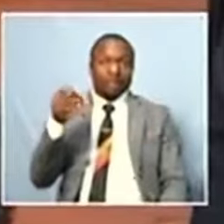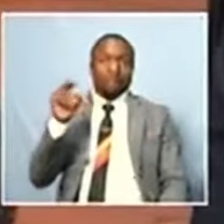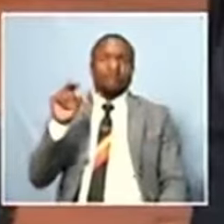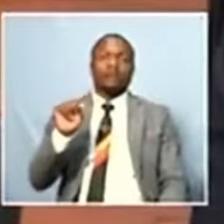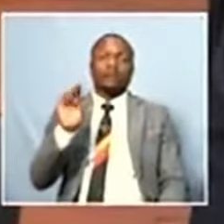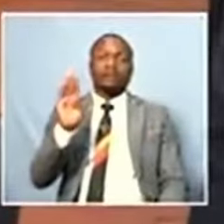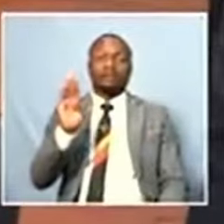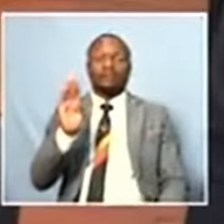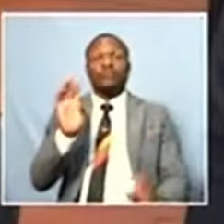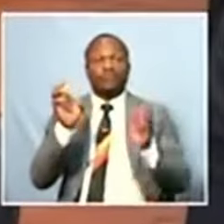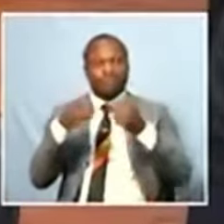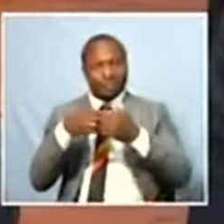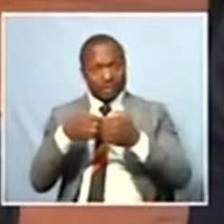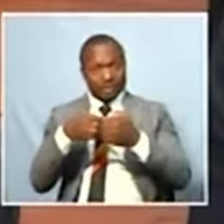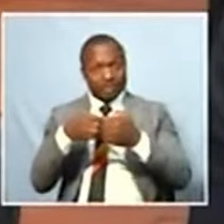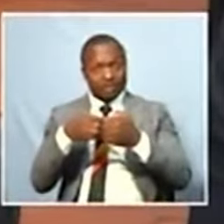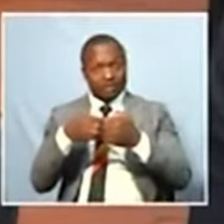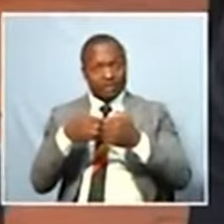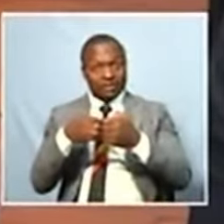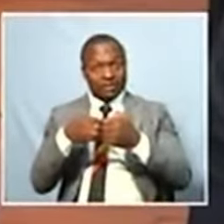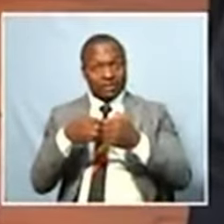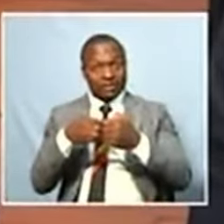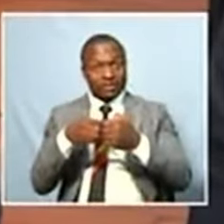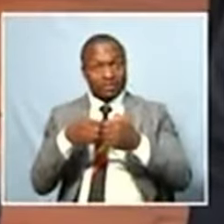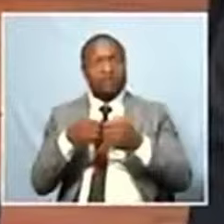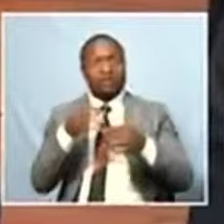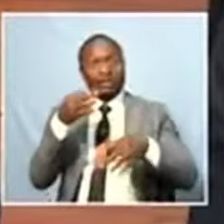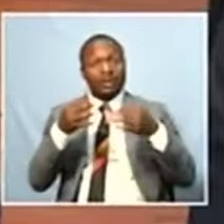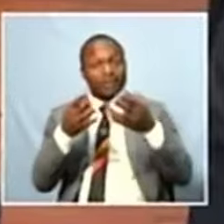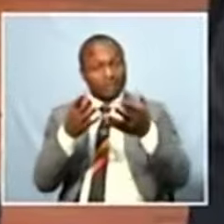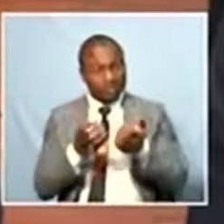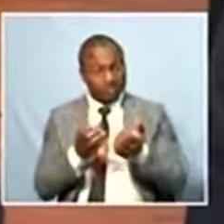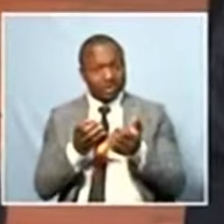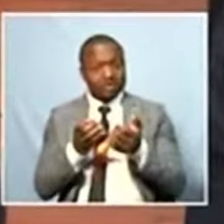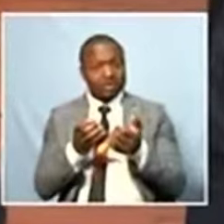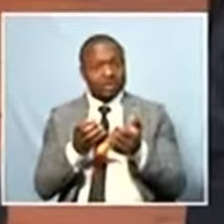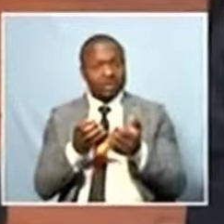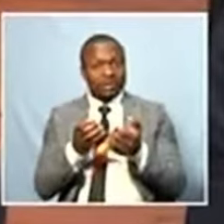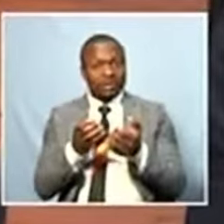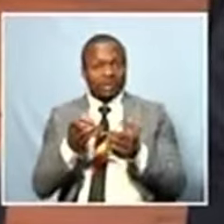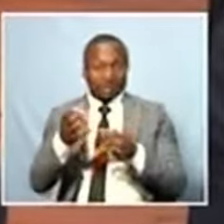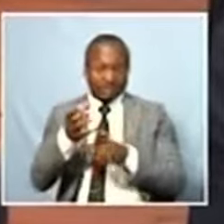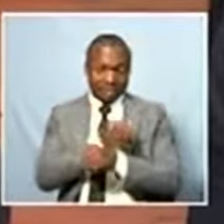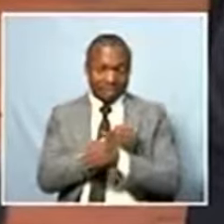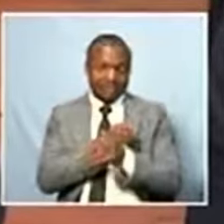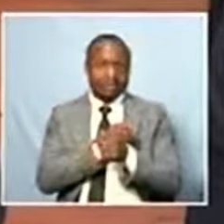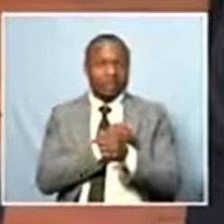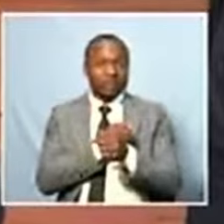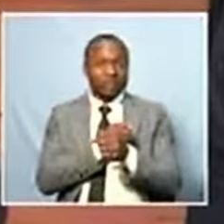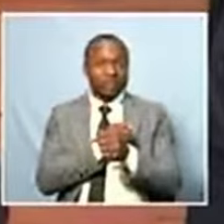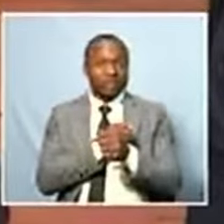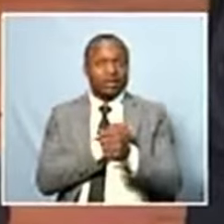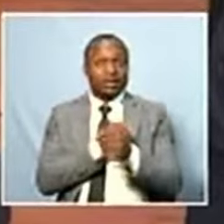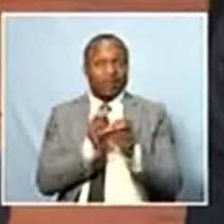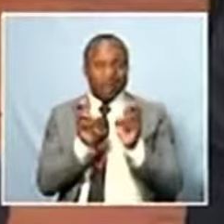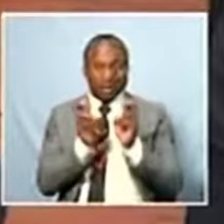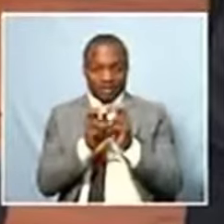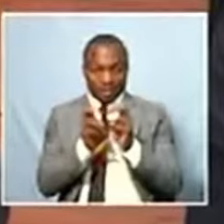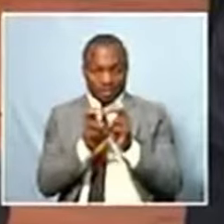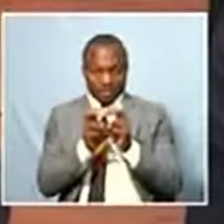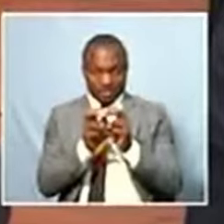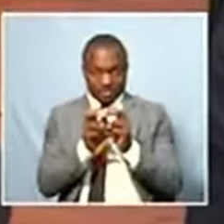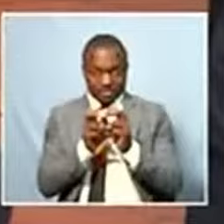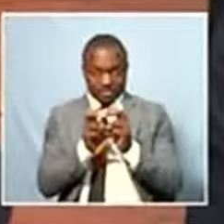I'll be getting if I want to get a finance to say a tender I've won within